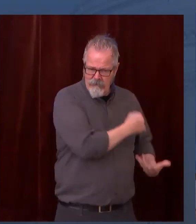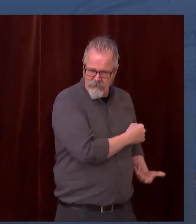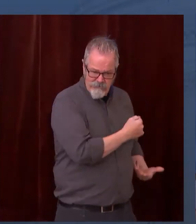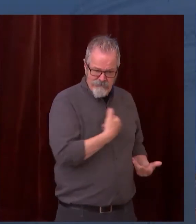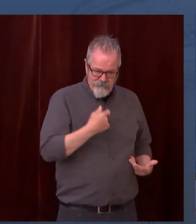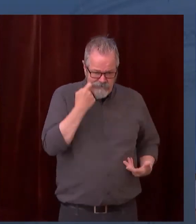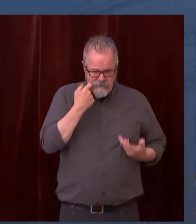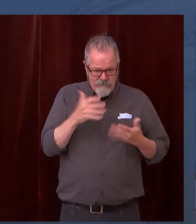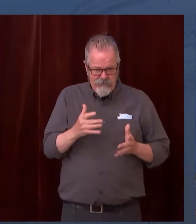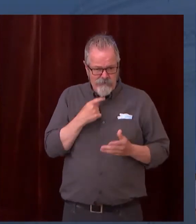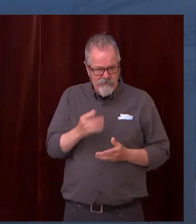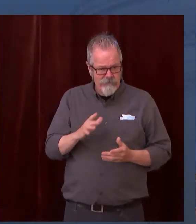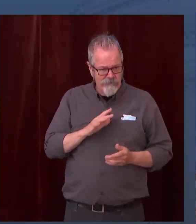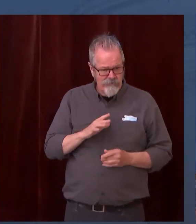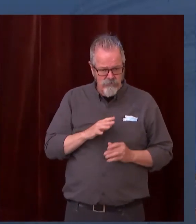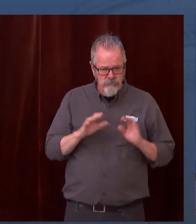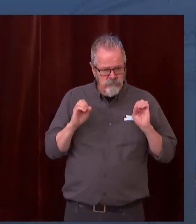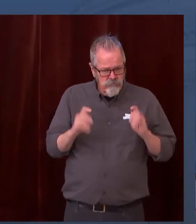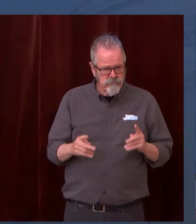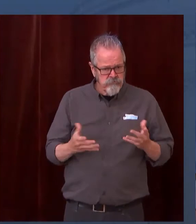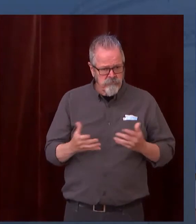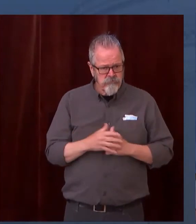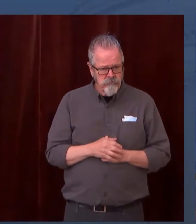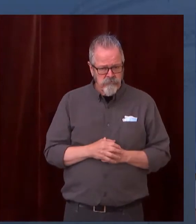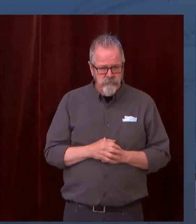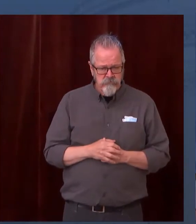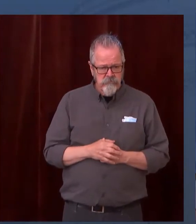help if the Senate will not follow Mitch McConnell,